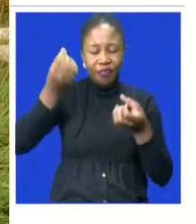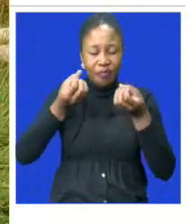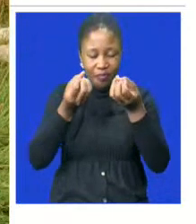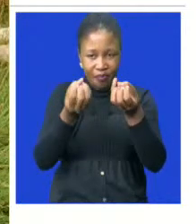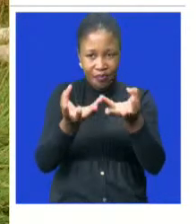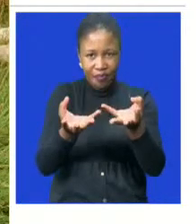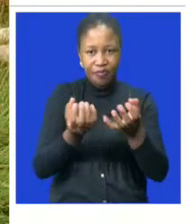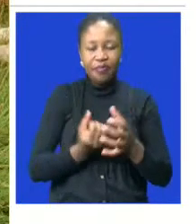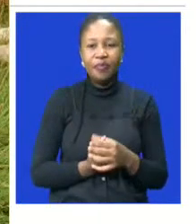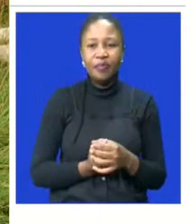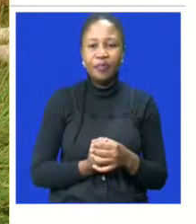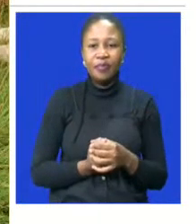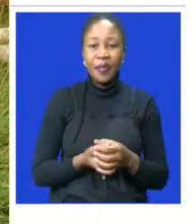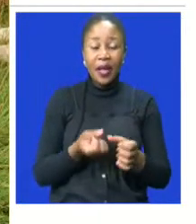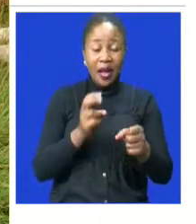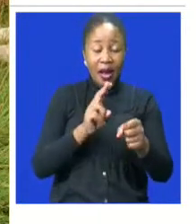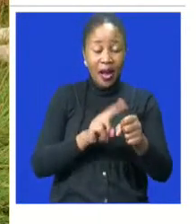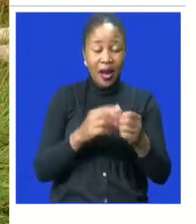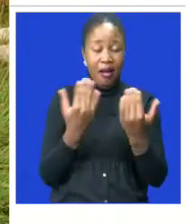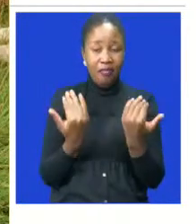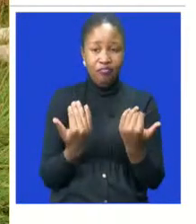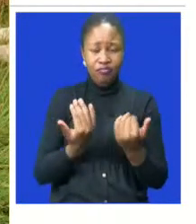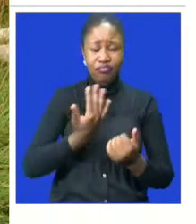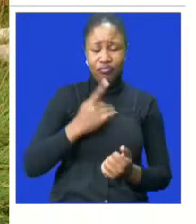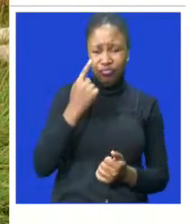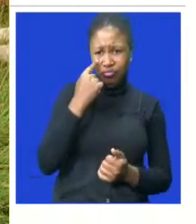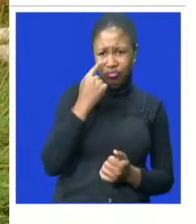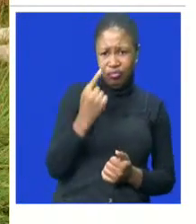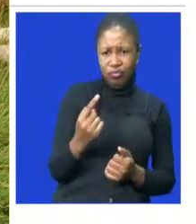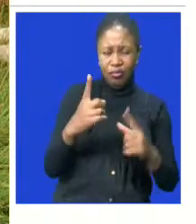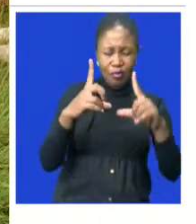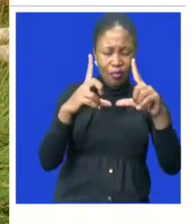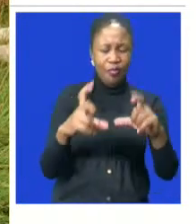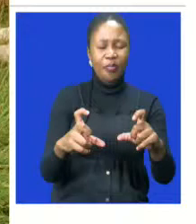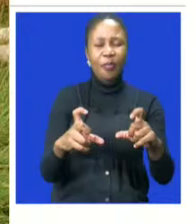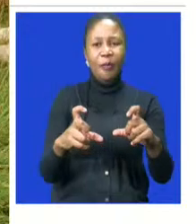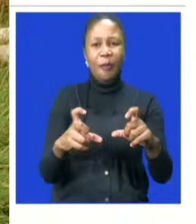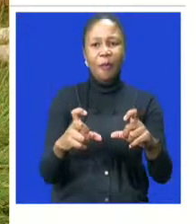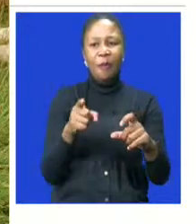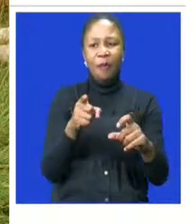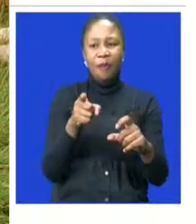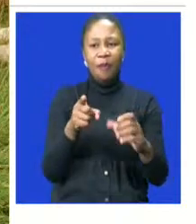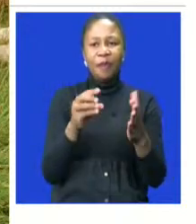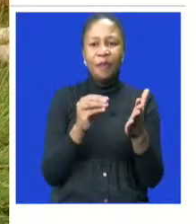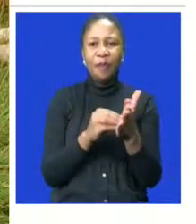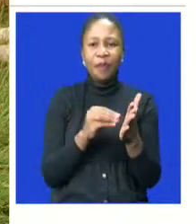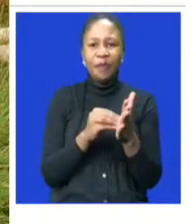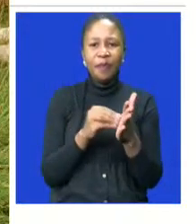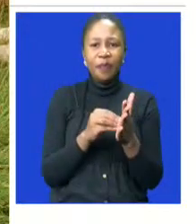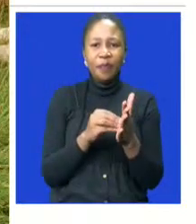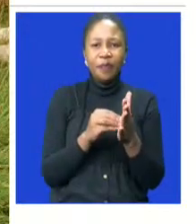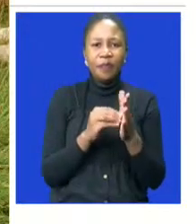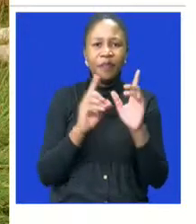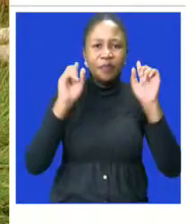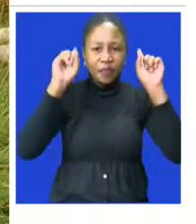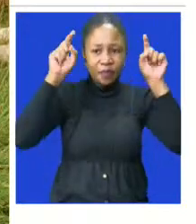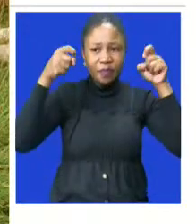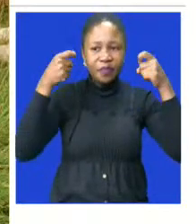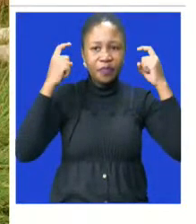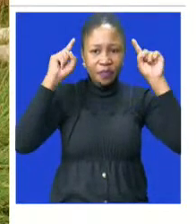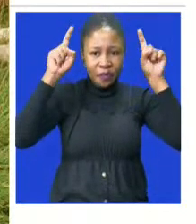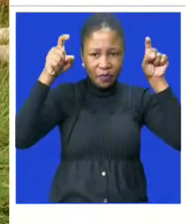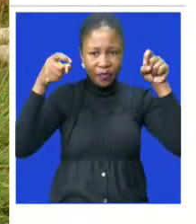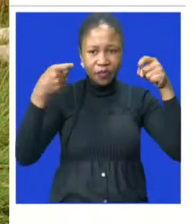You can see some animals there. There are cows there. There are sheep. There are goats. Look at them. What are they